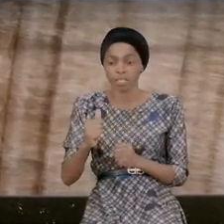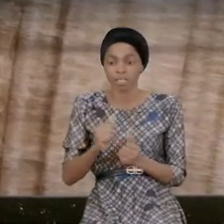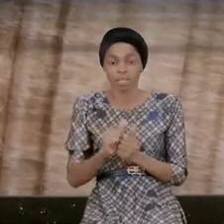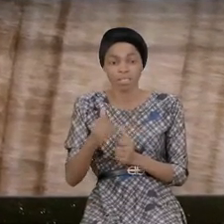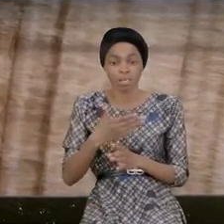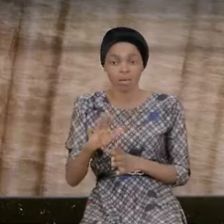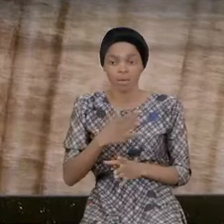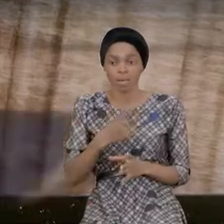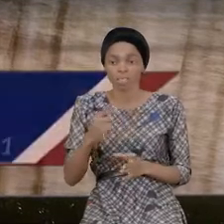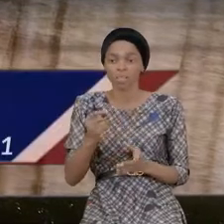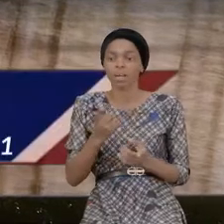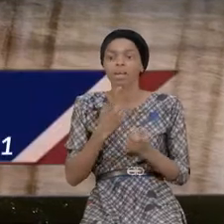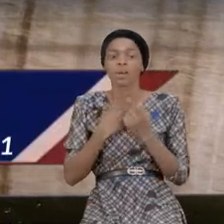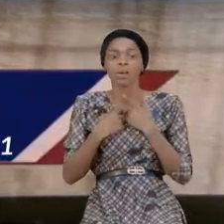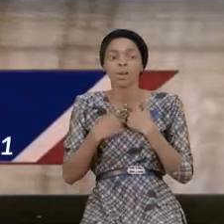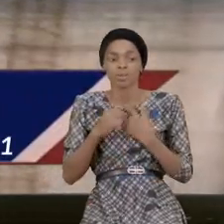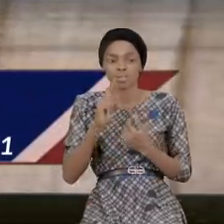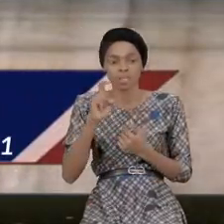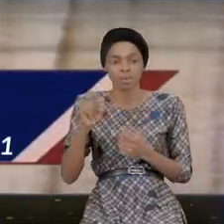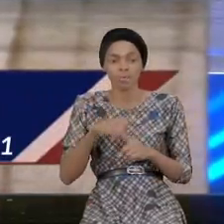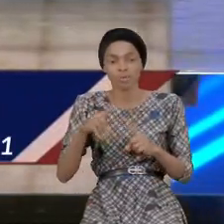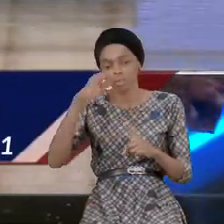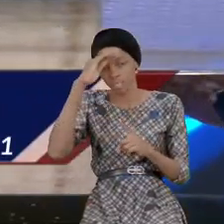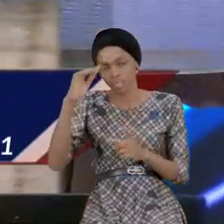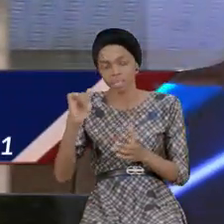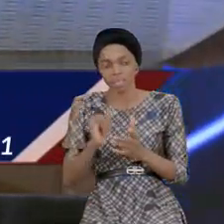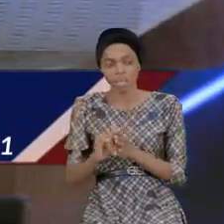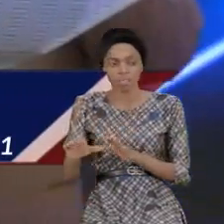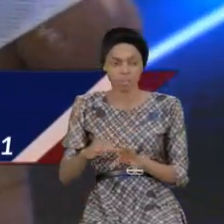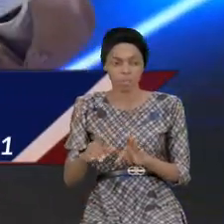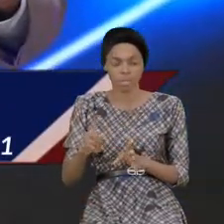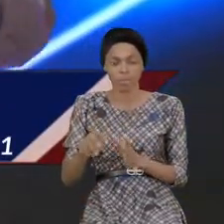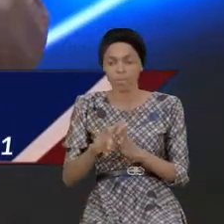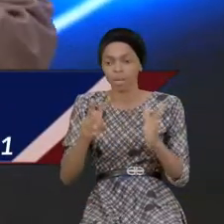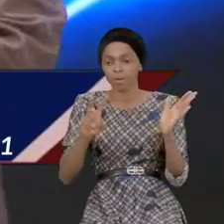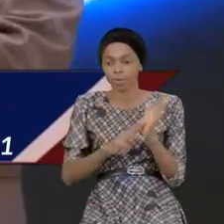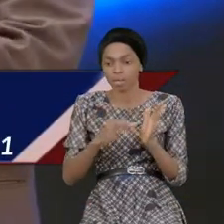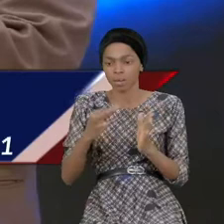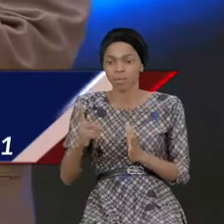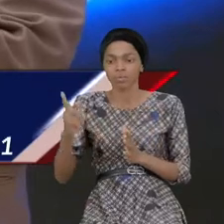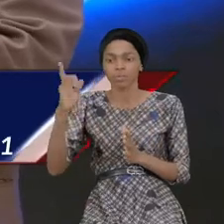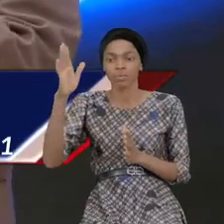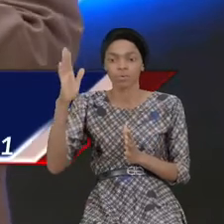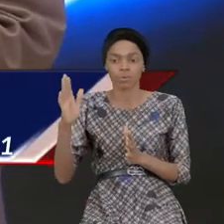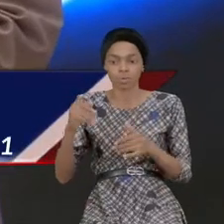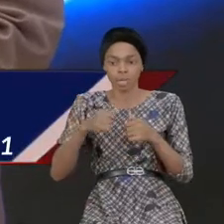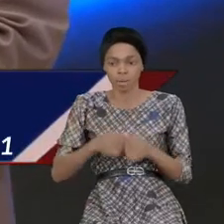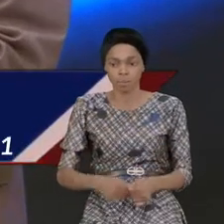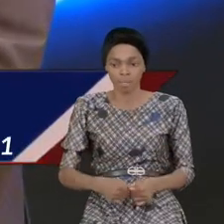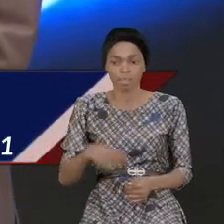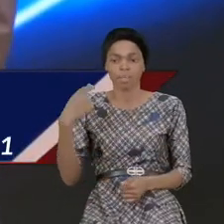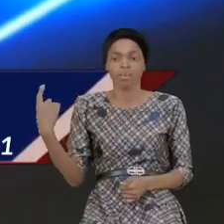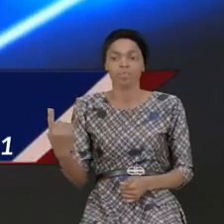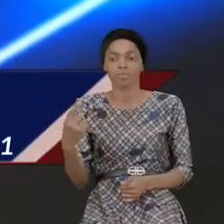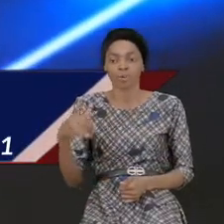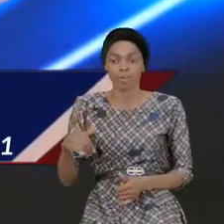lust thereof, but he that doeth the will of God abideth